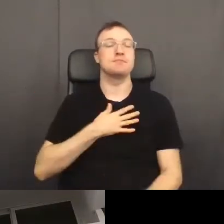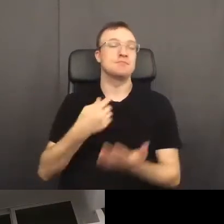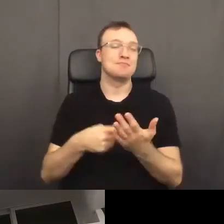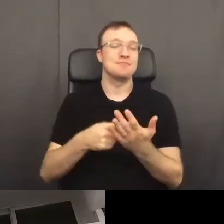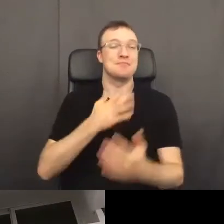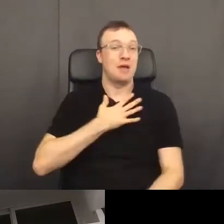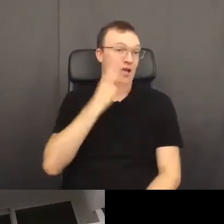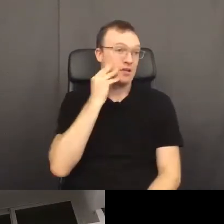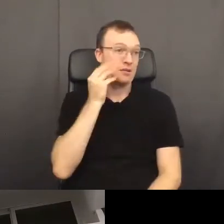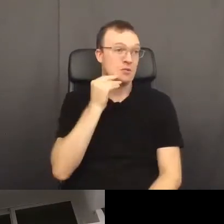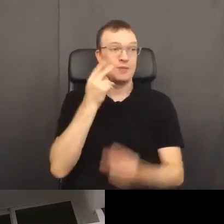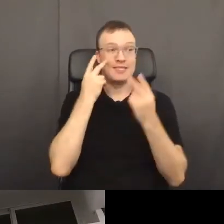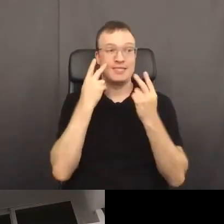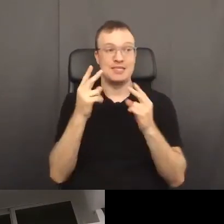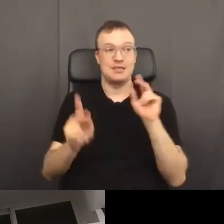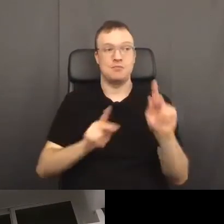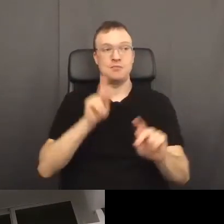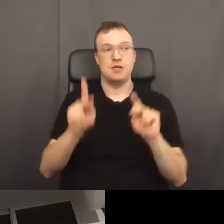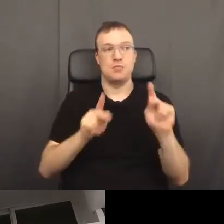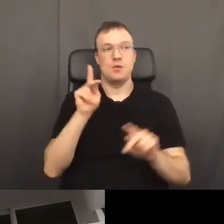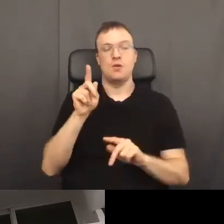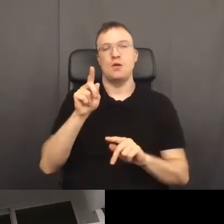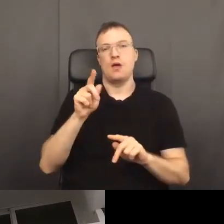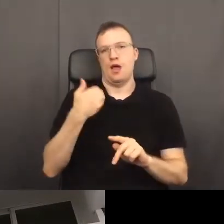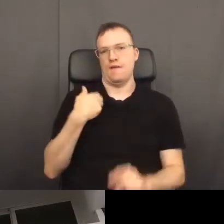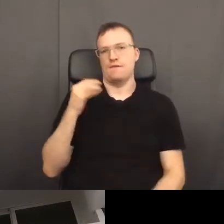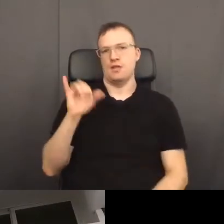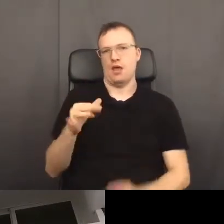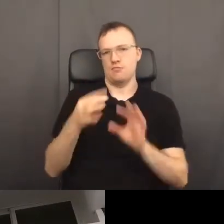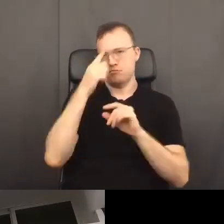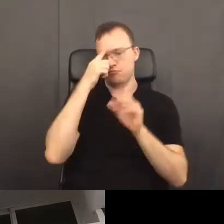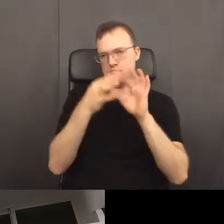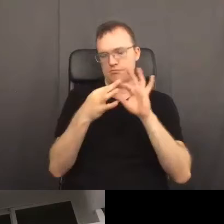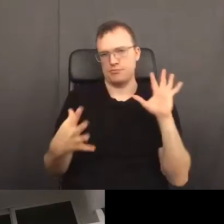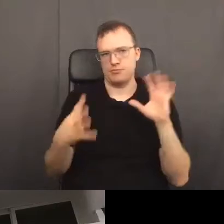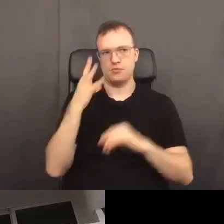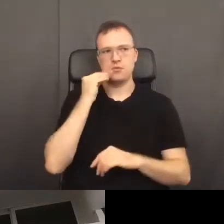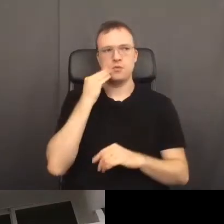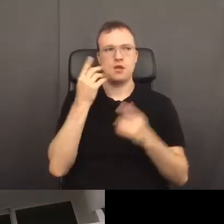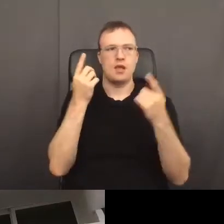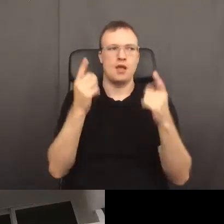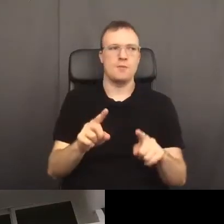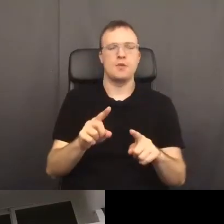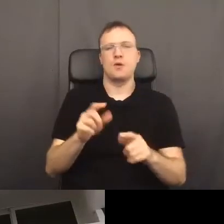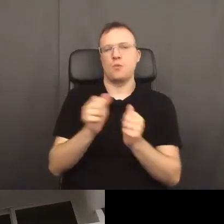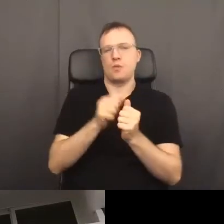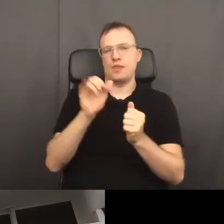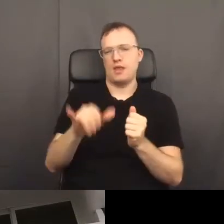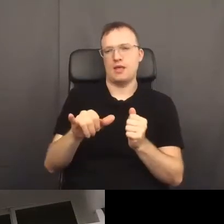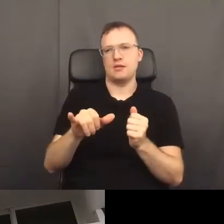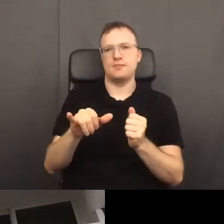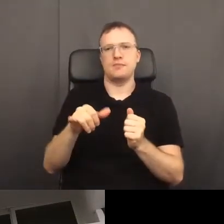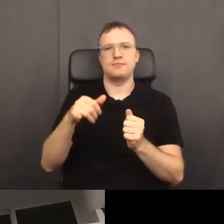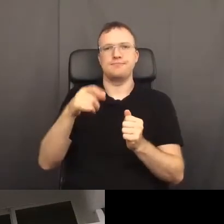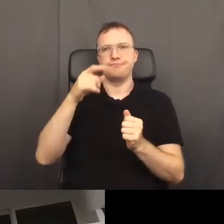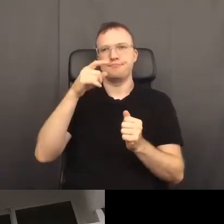seeing people have that disconnect experience happen, have that